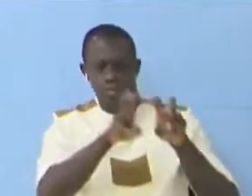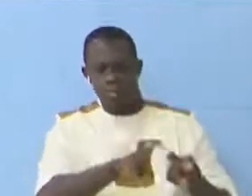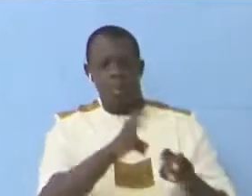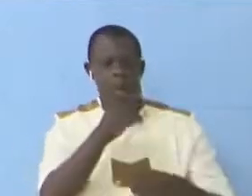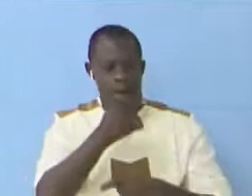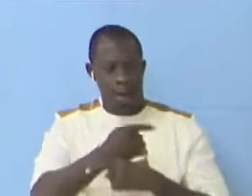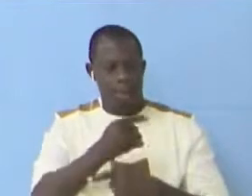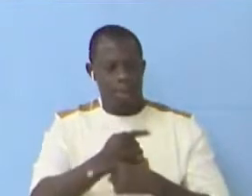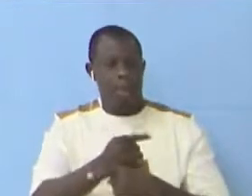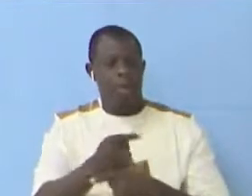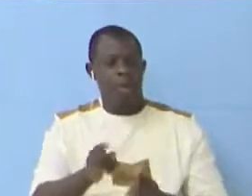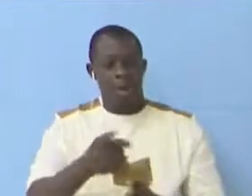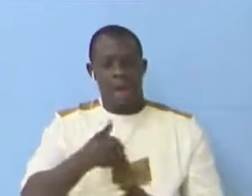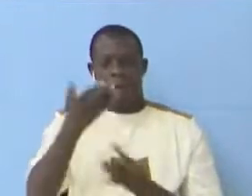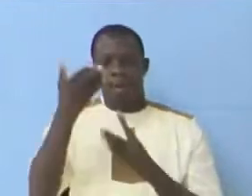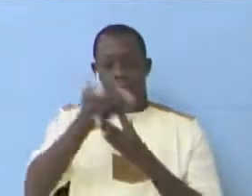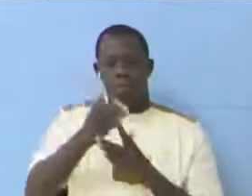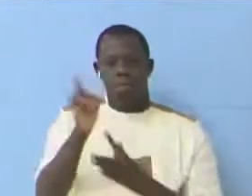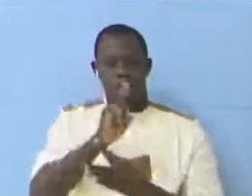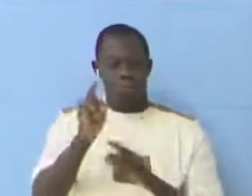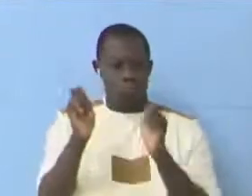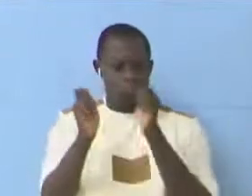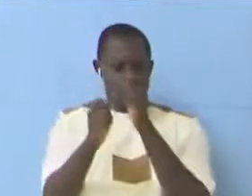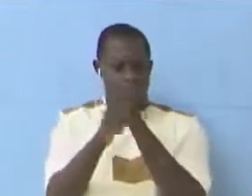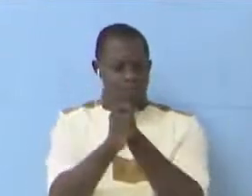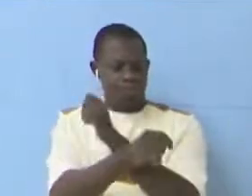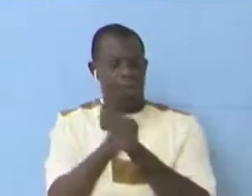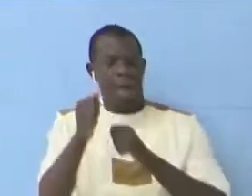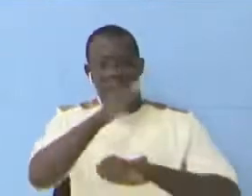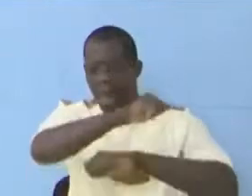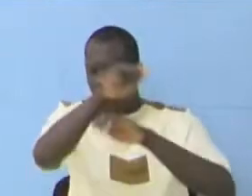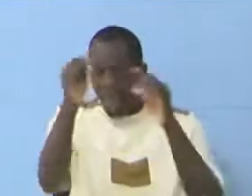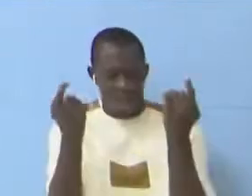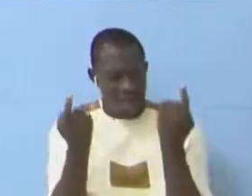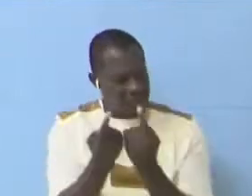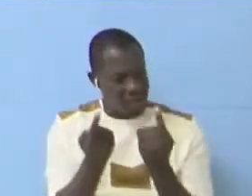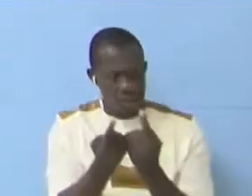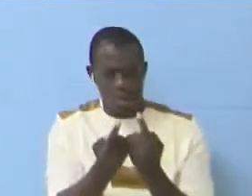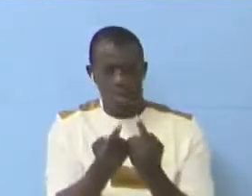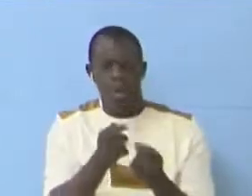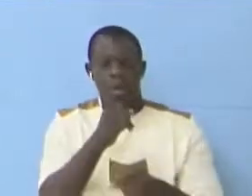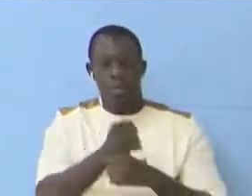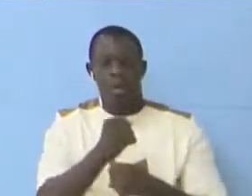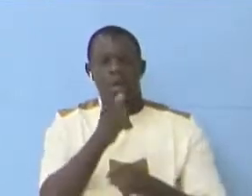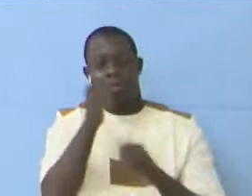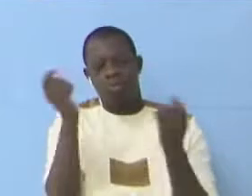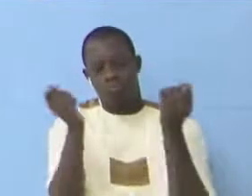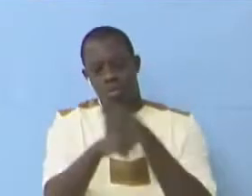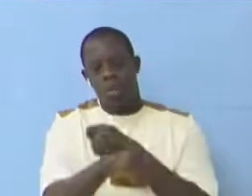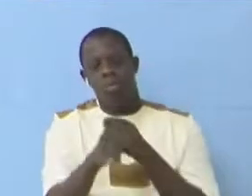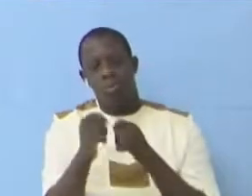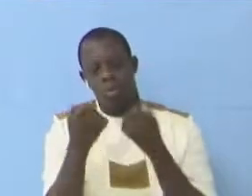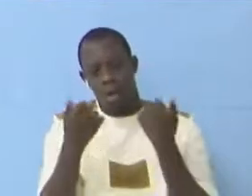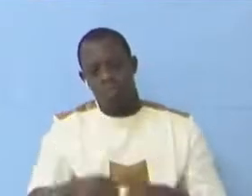I believe that was what changed the whole equation. Ci lool nak yaakaar na dal mo daldi indi wécceku yépp ci lu aju ci wali